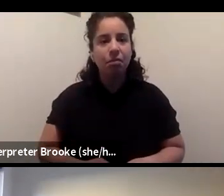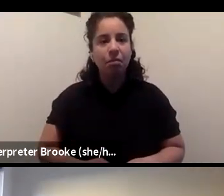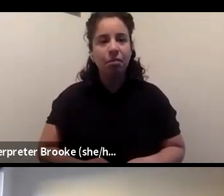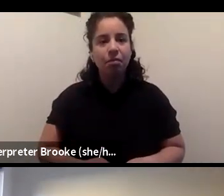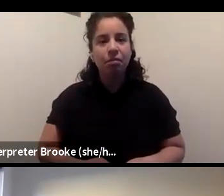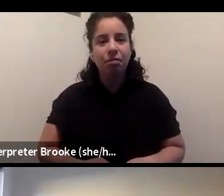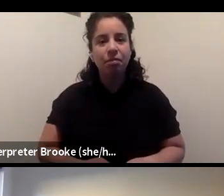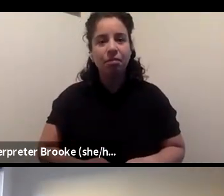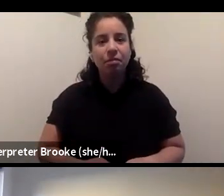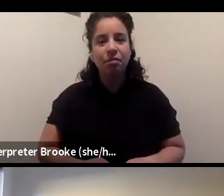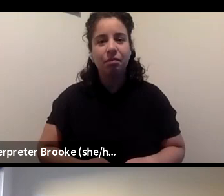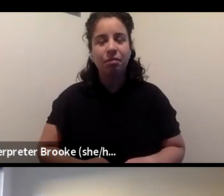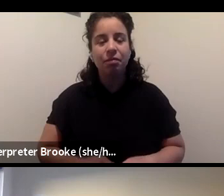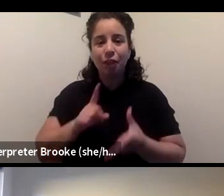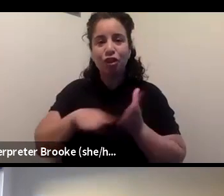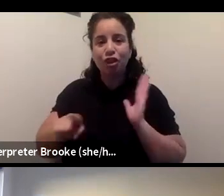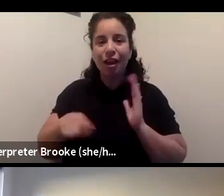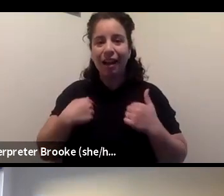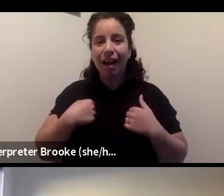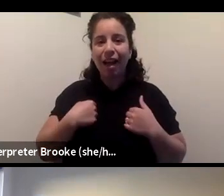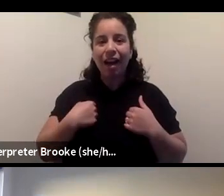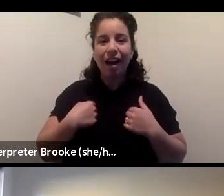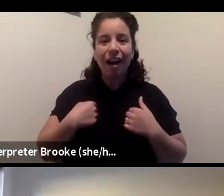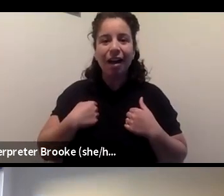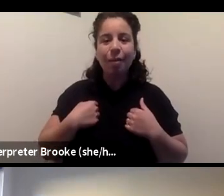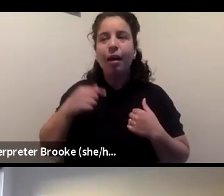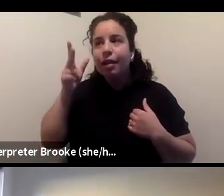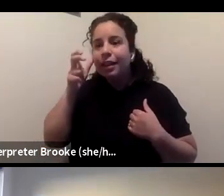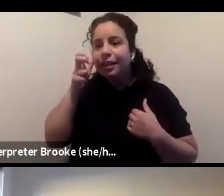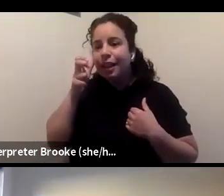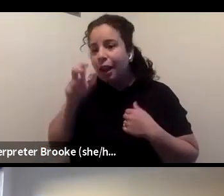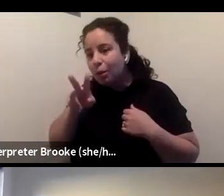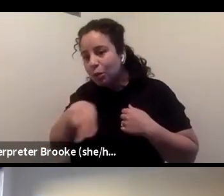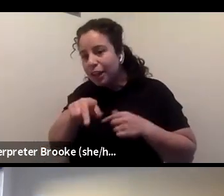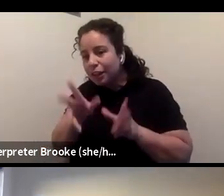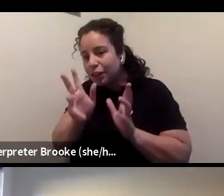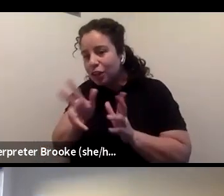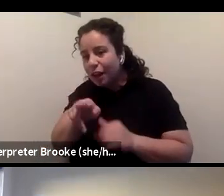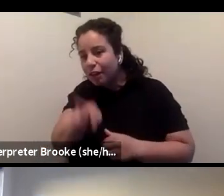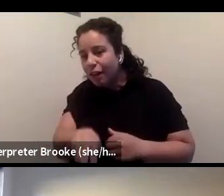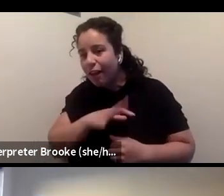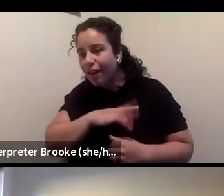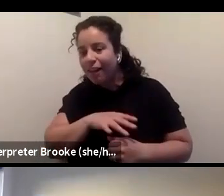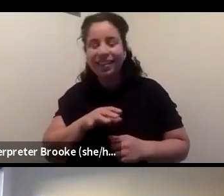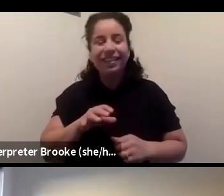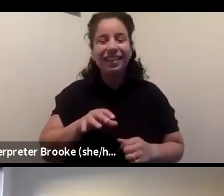Sorry, check. I'm just listening to the the chat. Sorry.